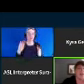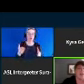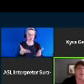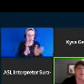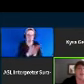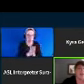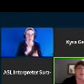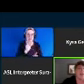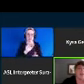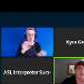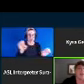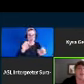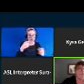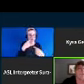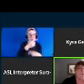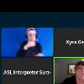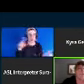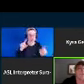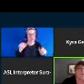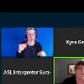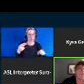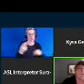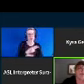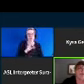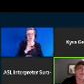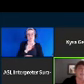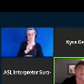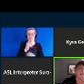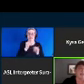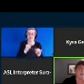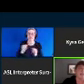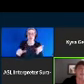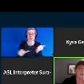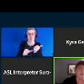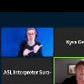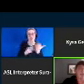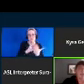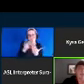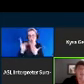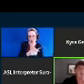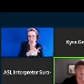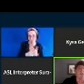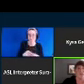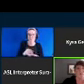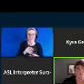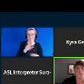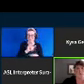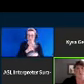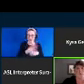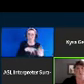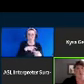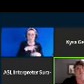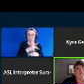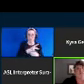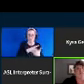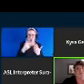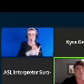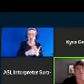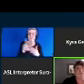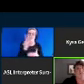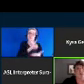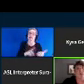declaration and the activation of some of FEMA's individual assistance programs. These programs are designed to help survivors with